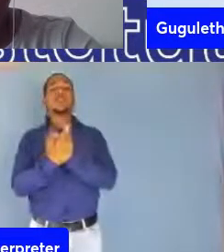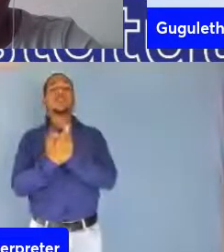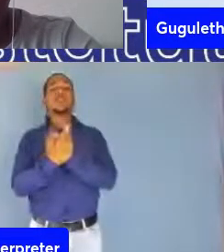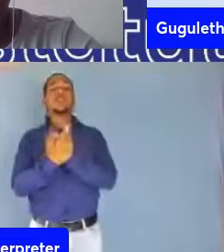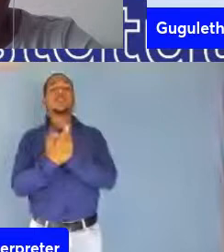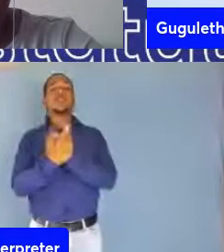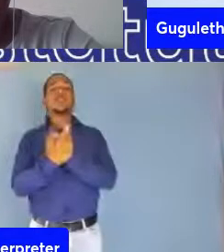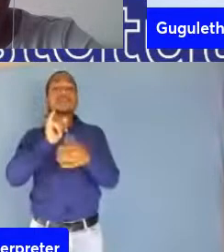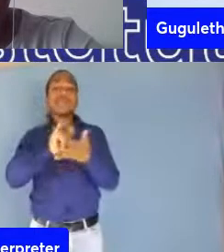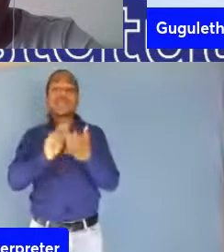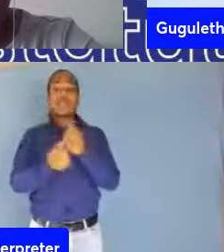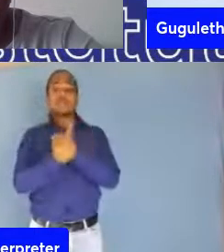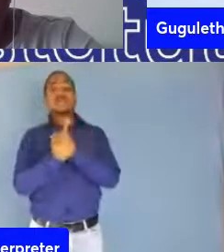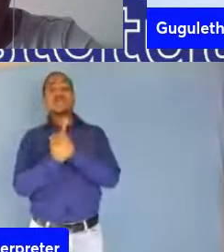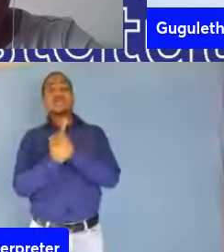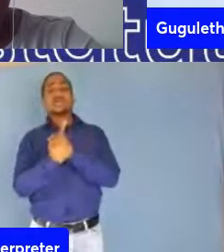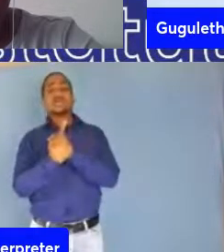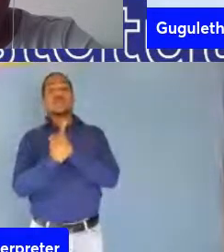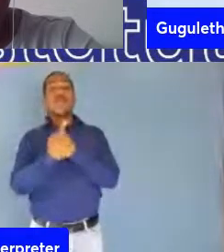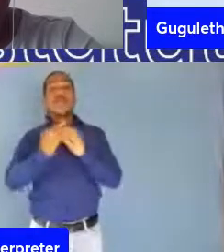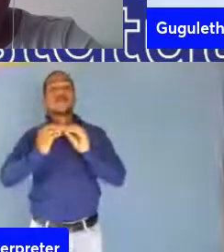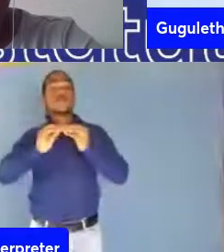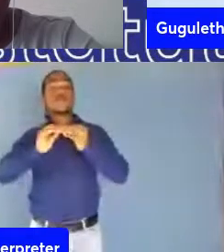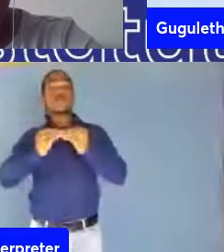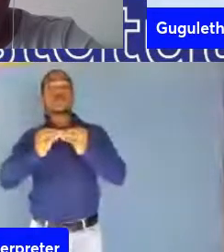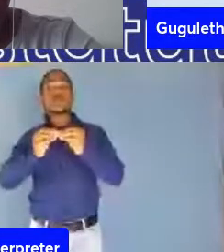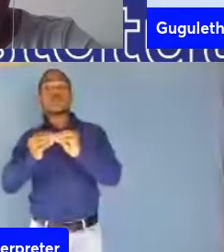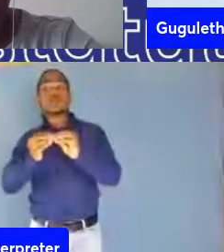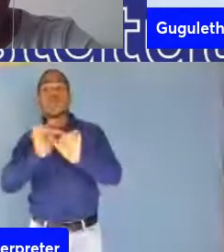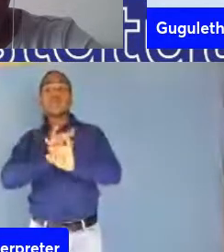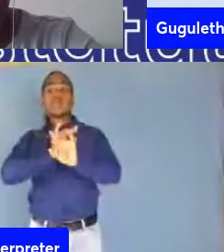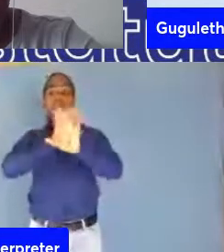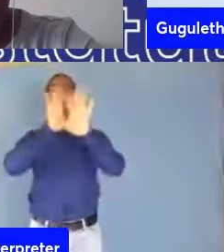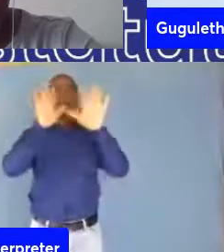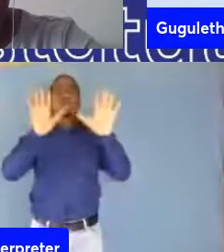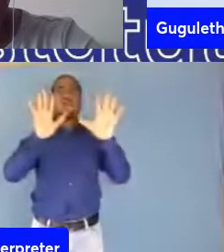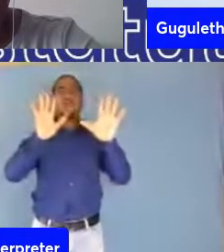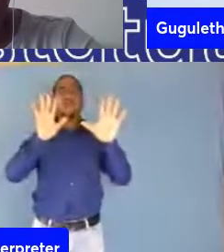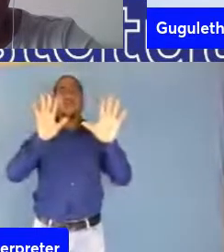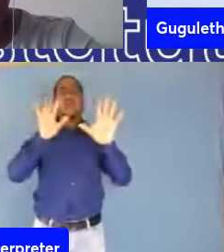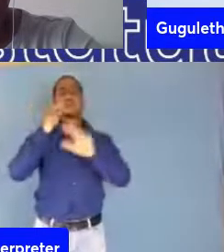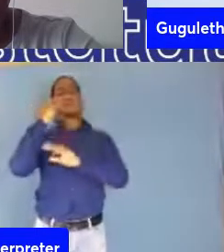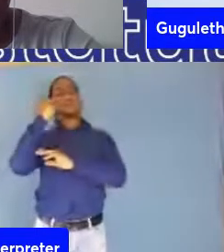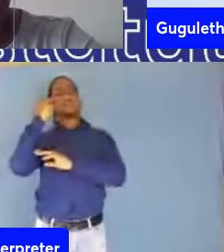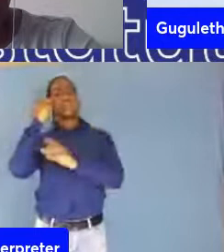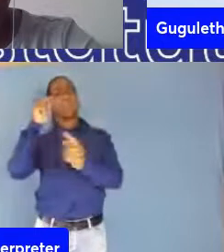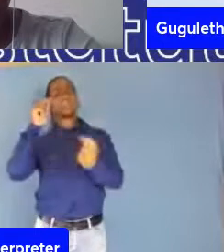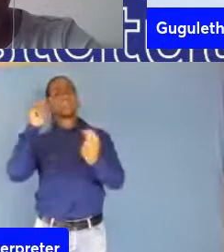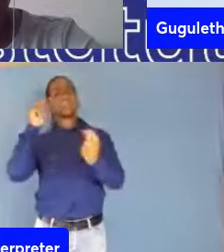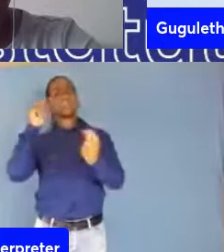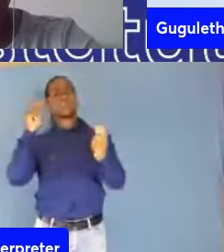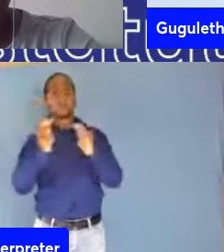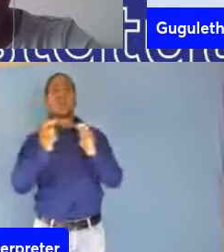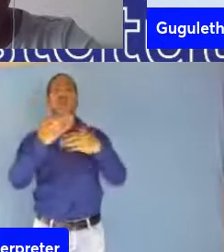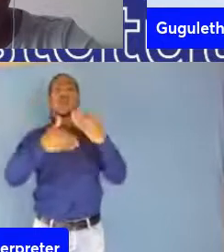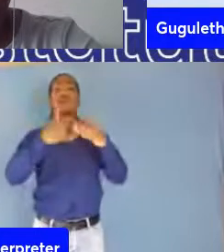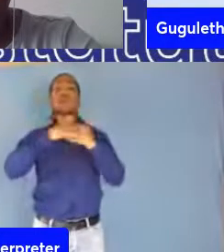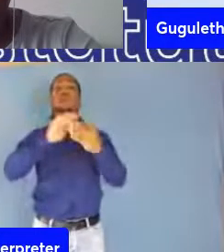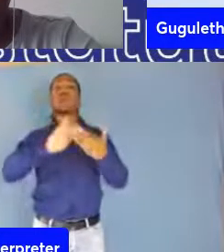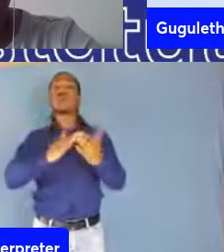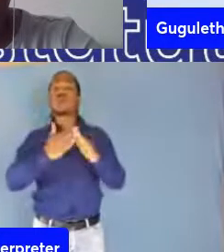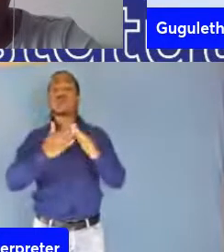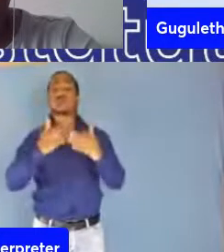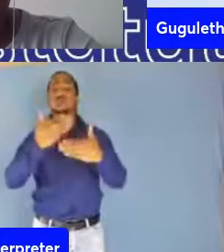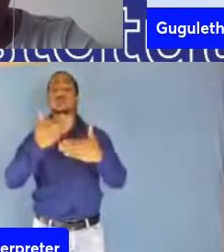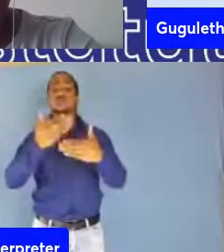and clarified and the narrative is changed, then assimilating into the community is better. And the legal institution